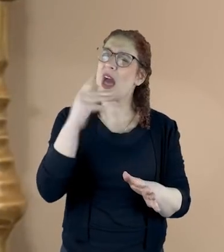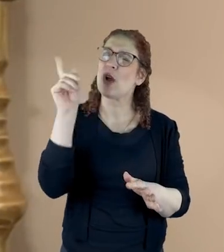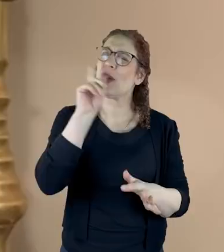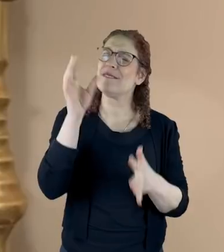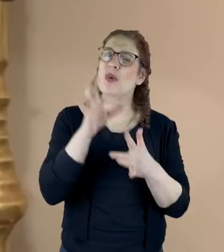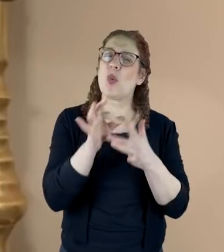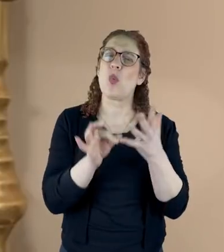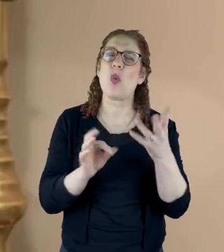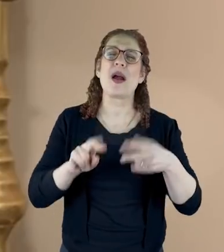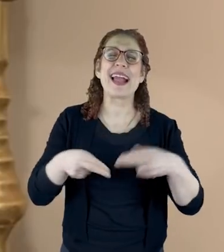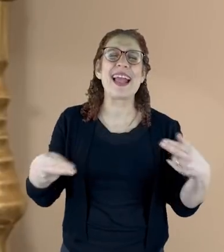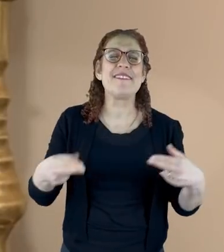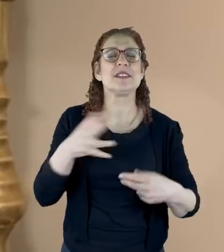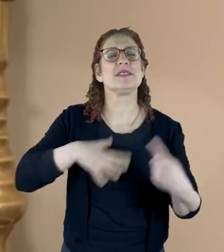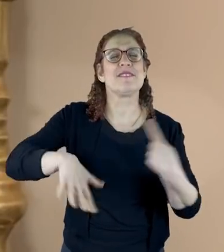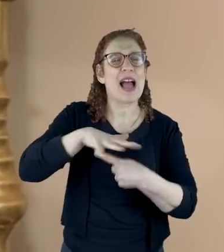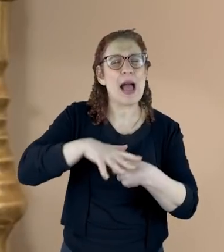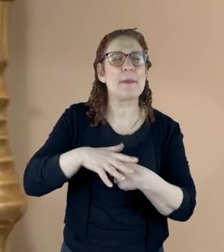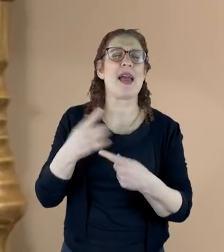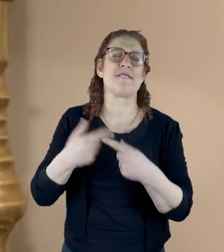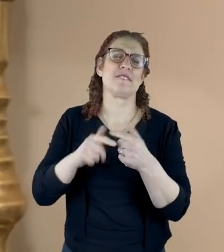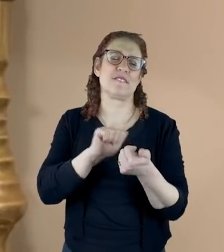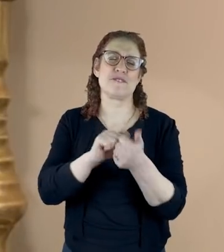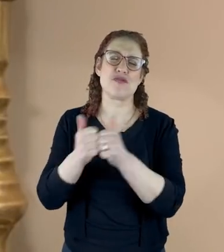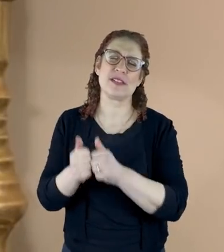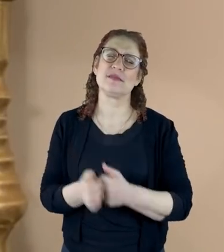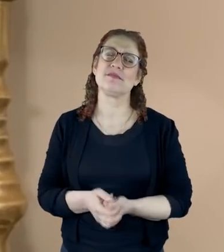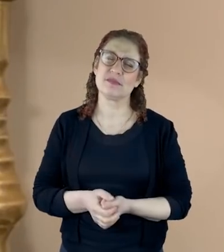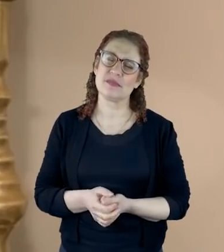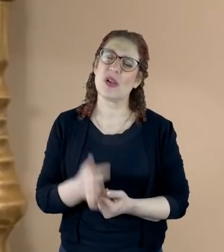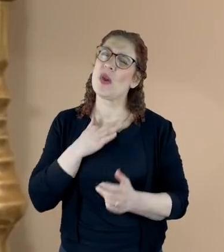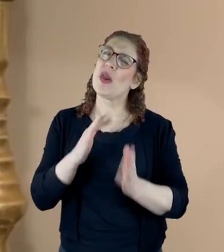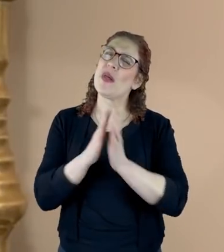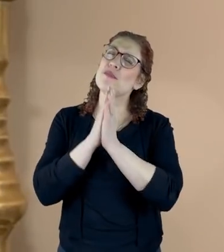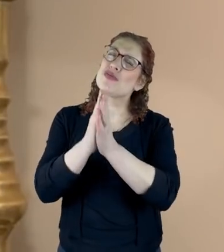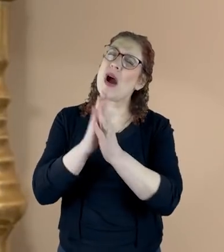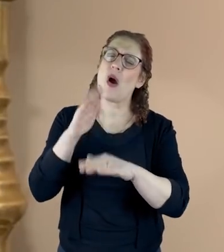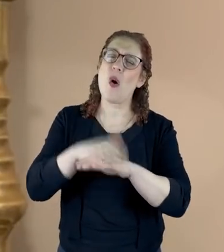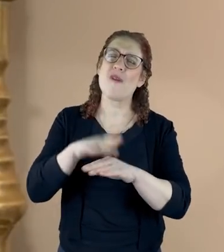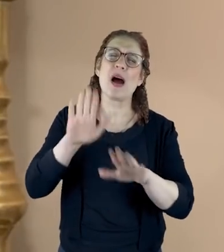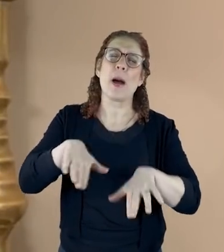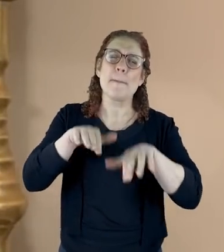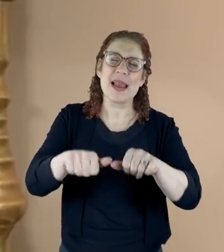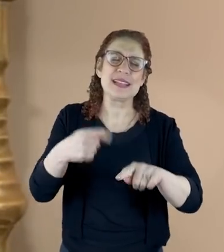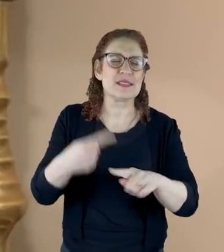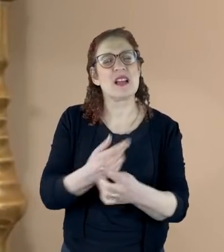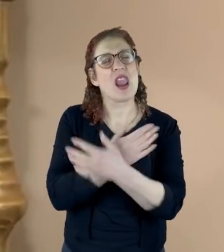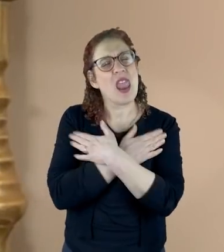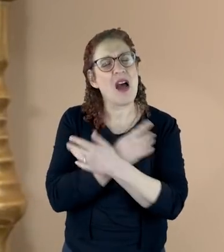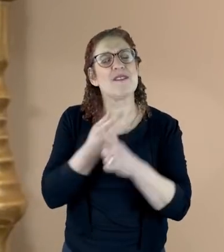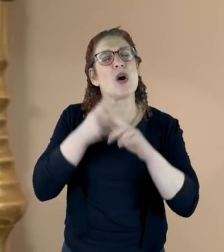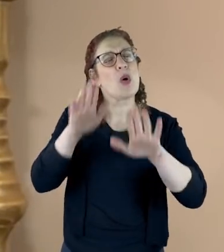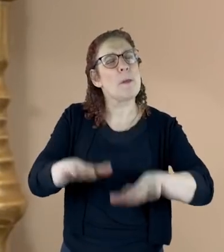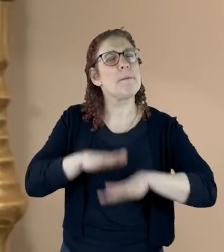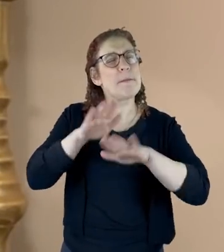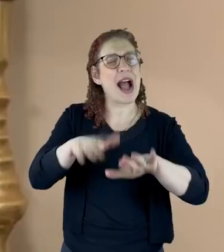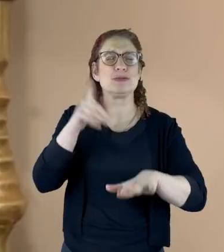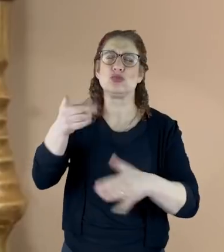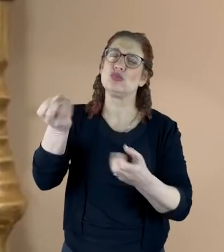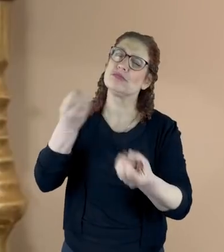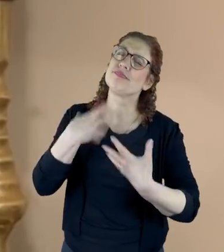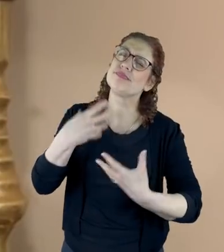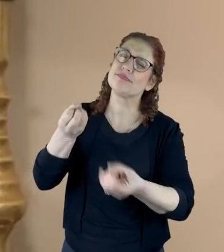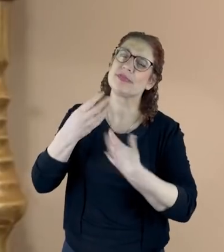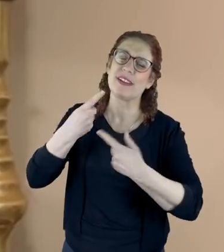of family and friends. We praise you for our blessings and for the love and compassion you have